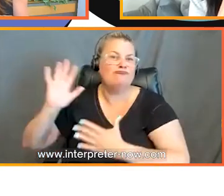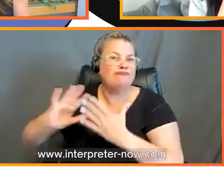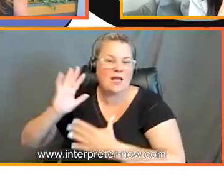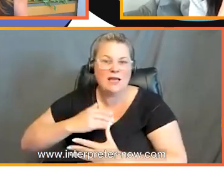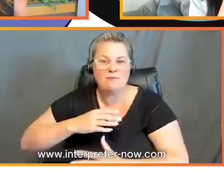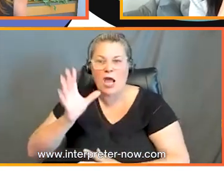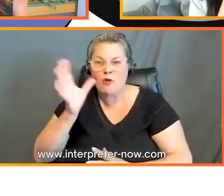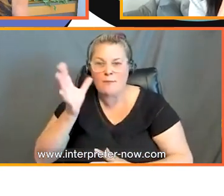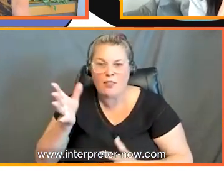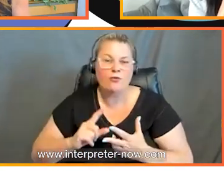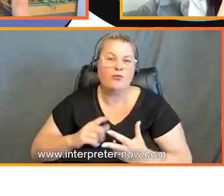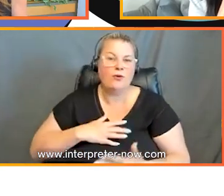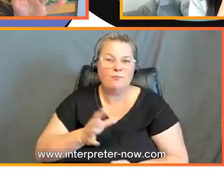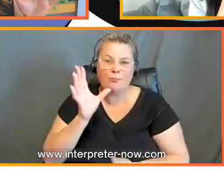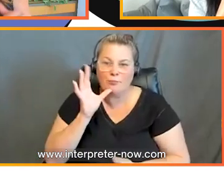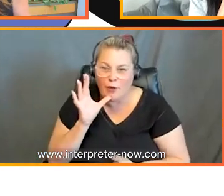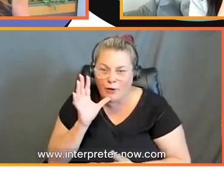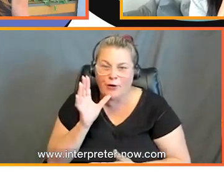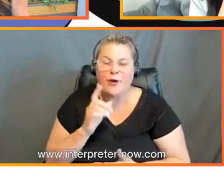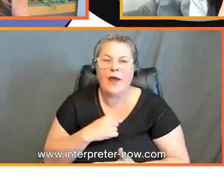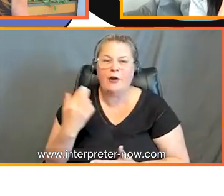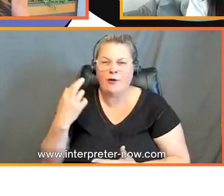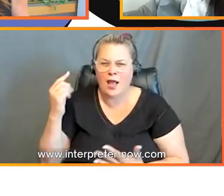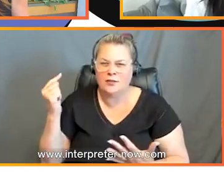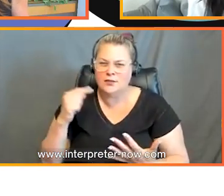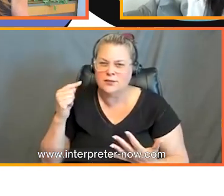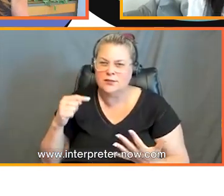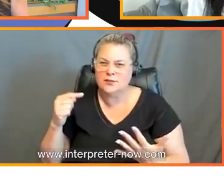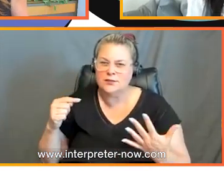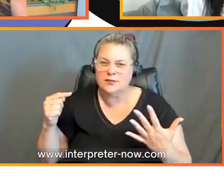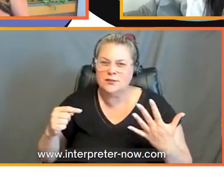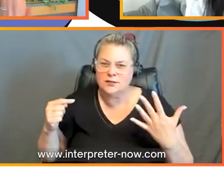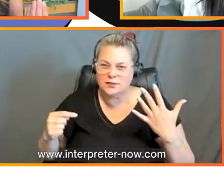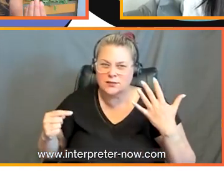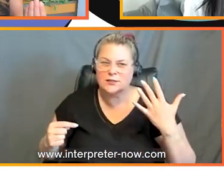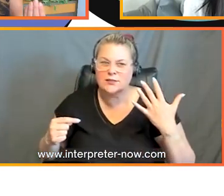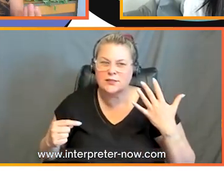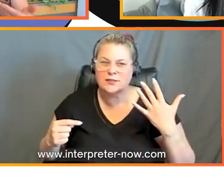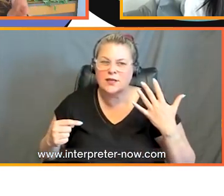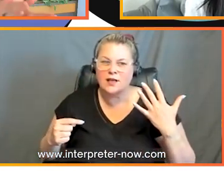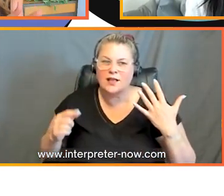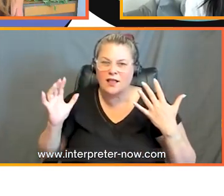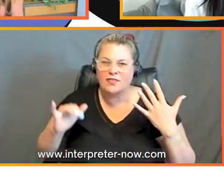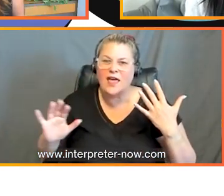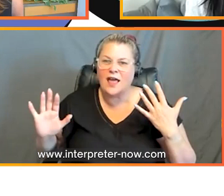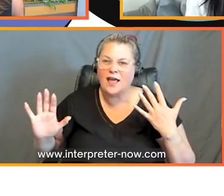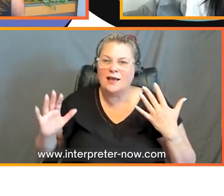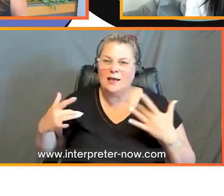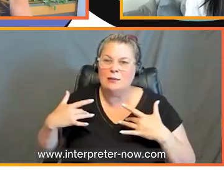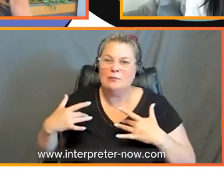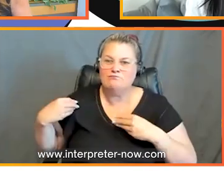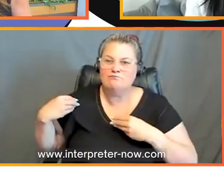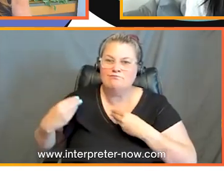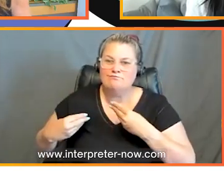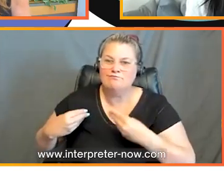realized that there's a thread of shutting down their voices, right? It's not just me. It is